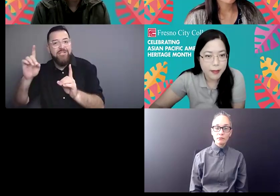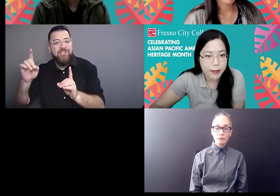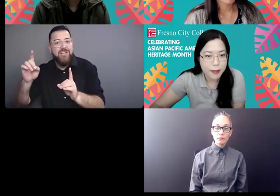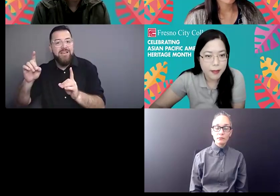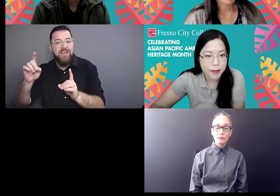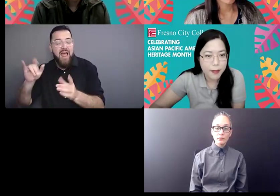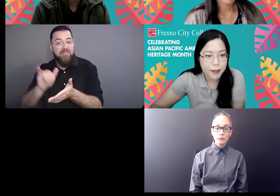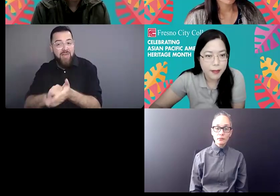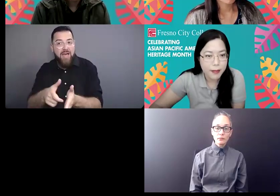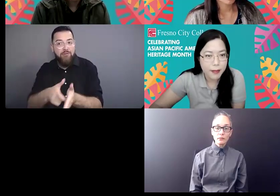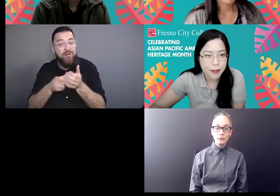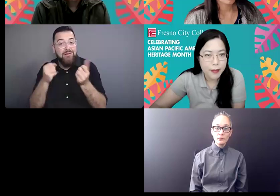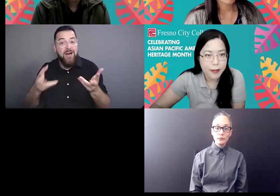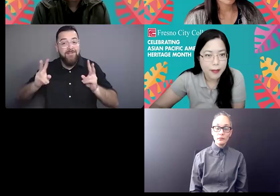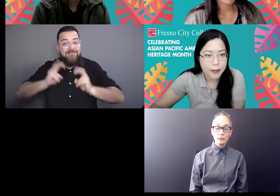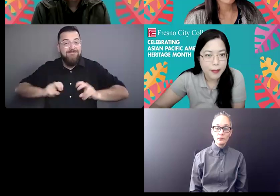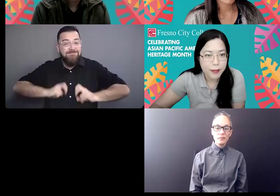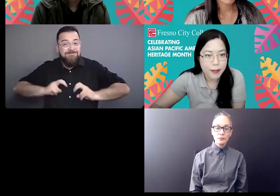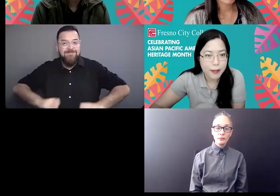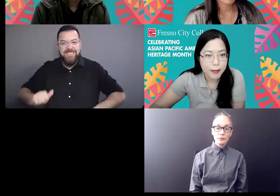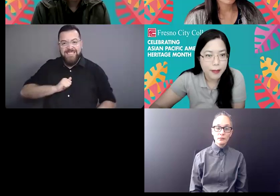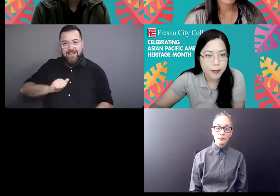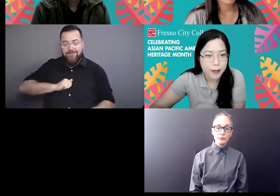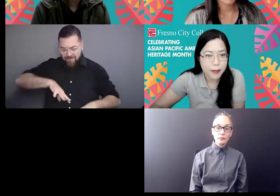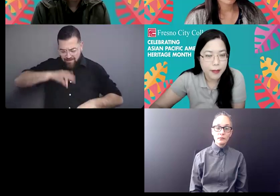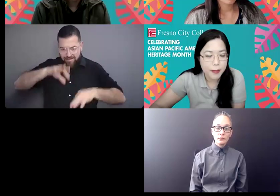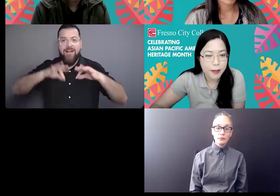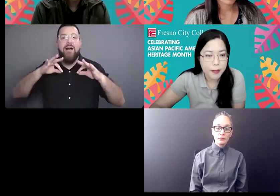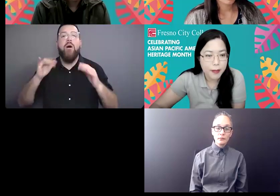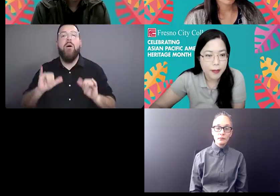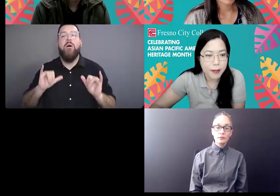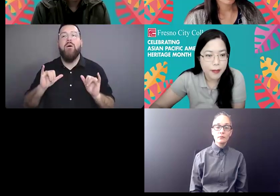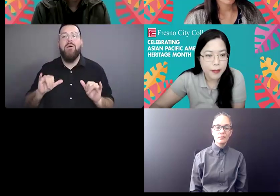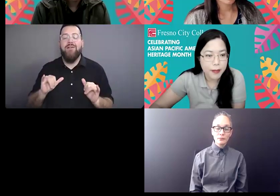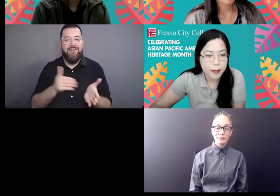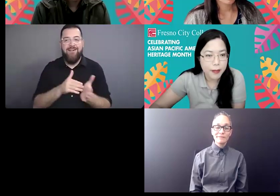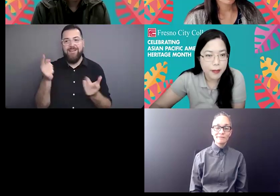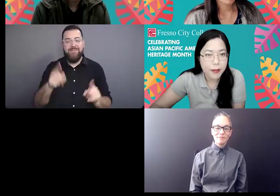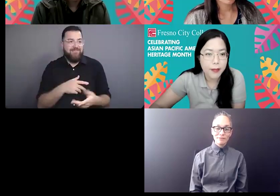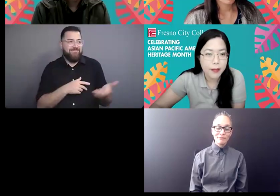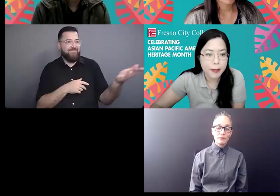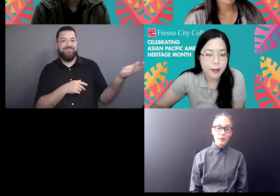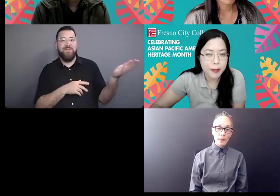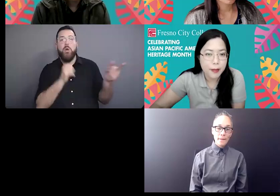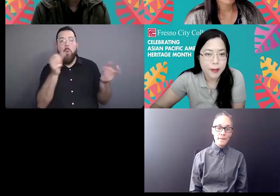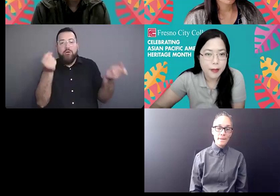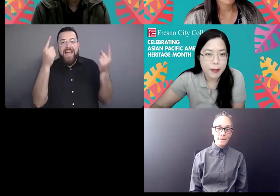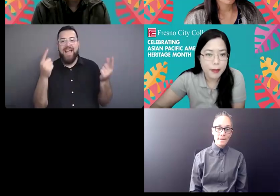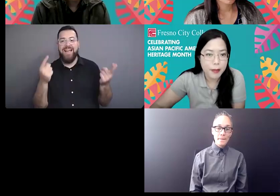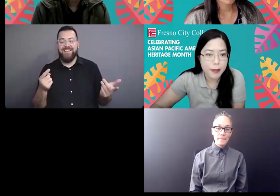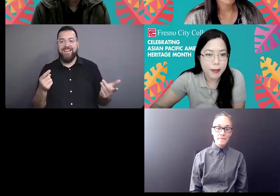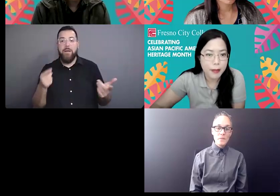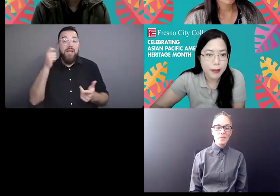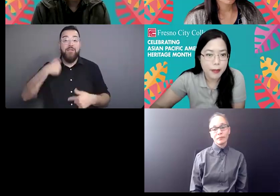a lot of trial and error to get to. And I think sometimes that's not understood as well, because we are Asian, you